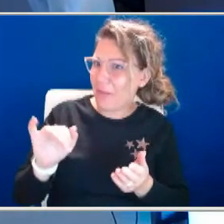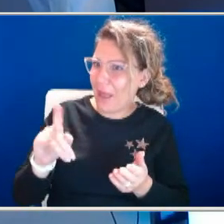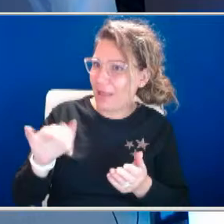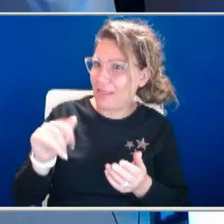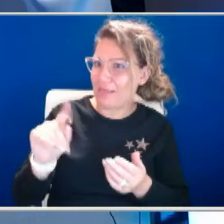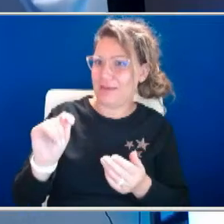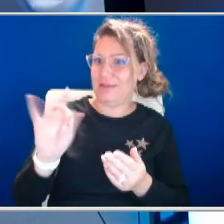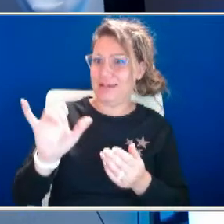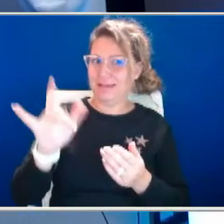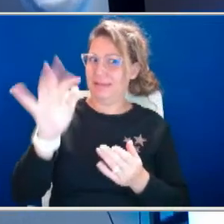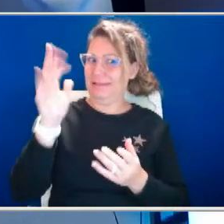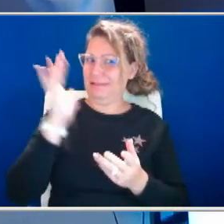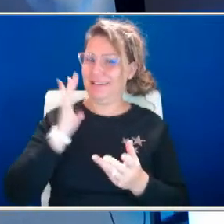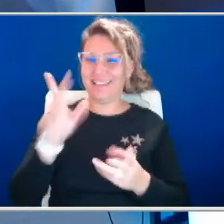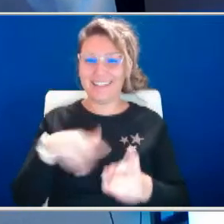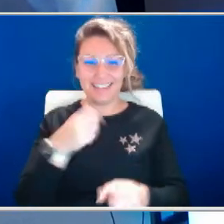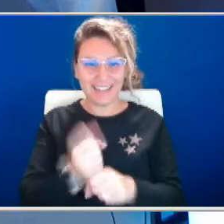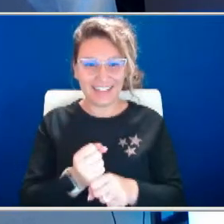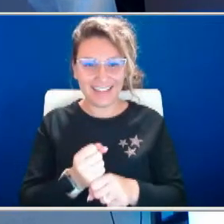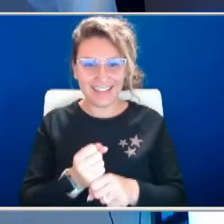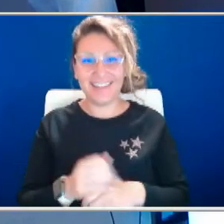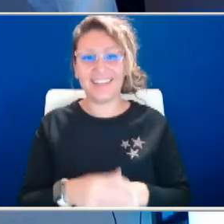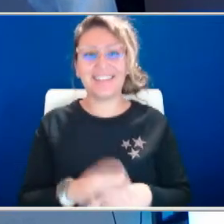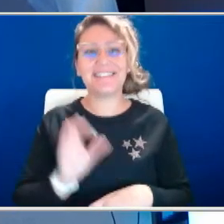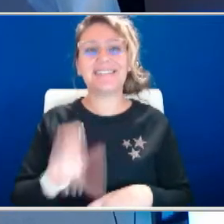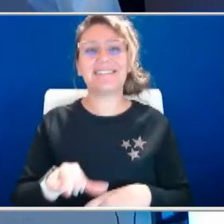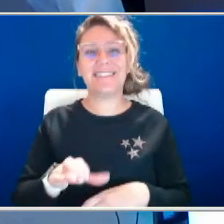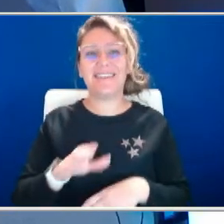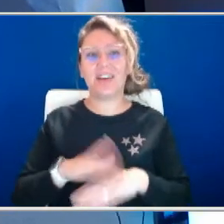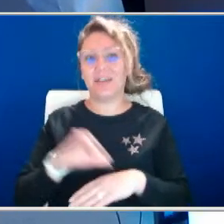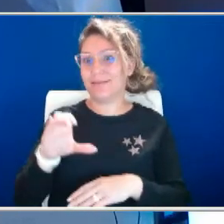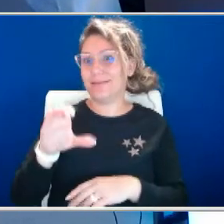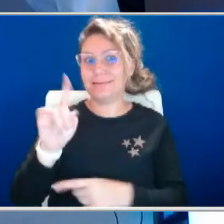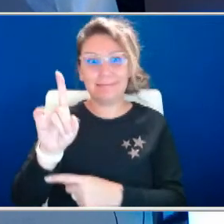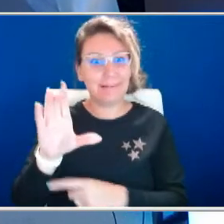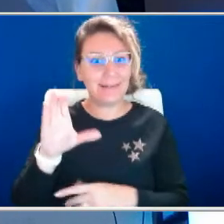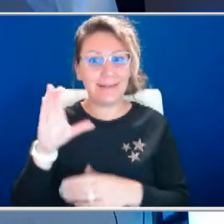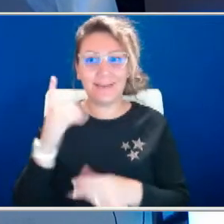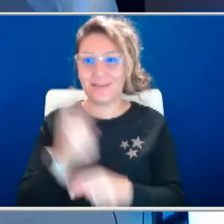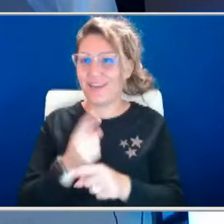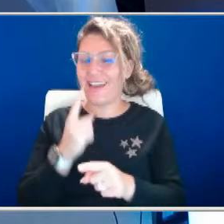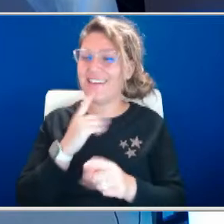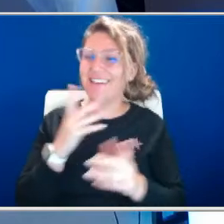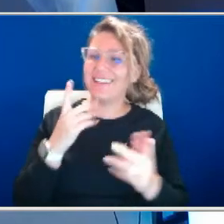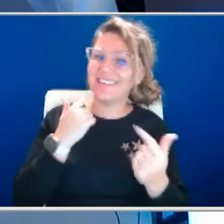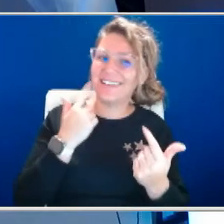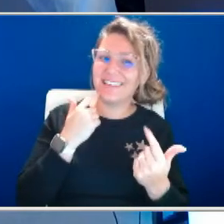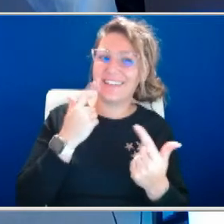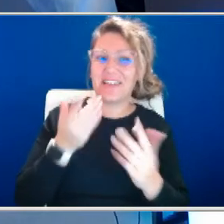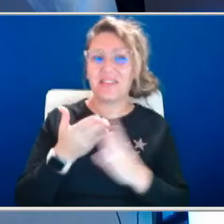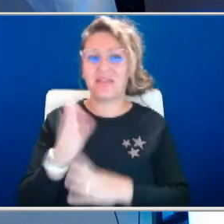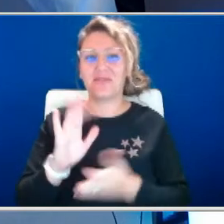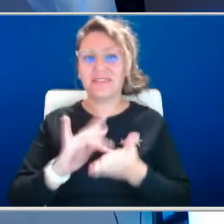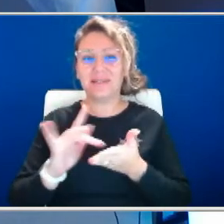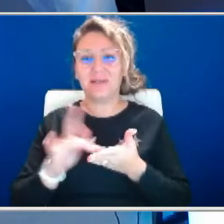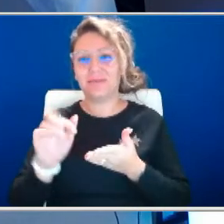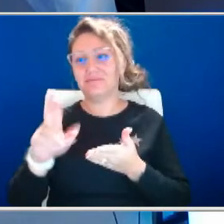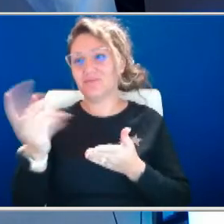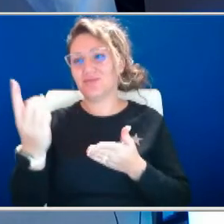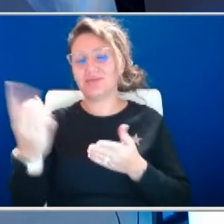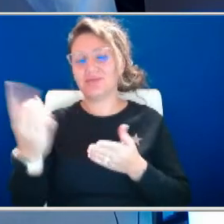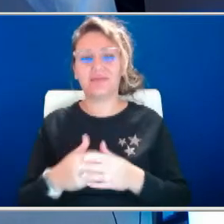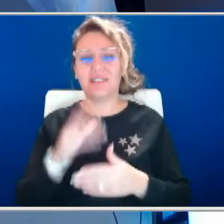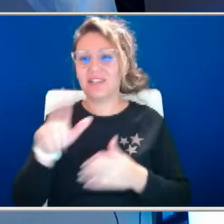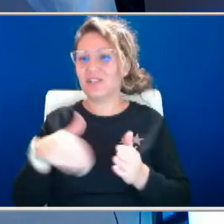years. I saw the CDs. Now I'm like going back in time. Right. But like through a tablet or something like that. So it's all